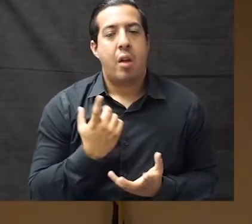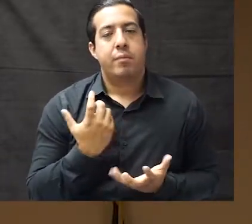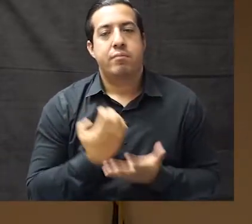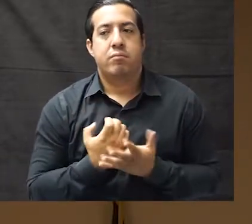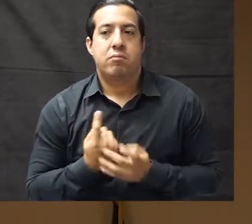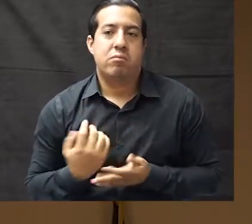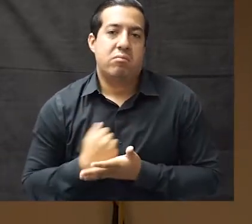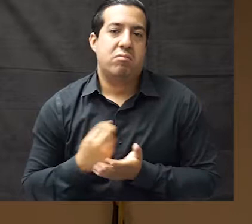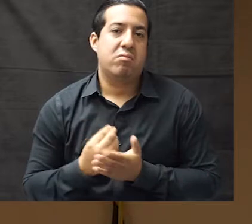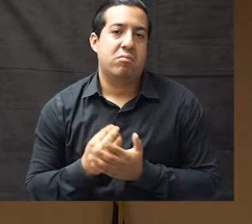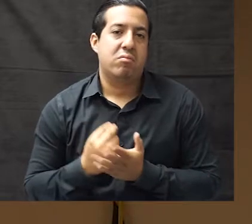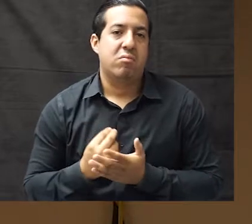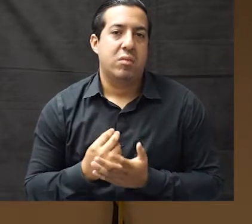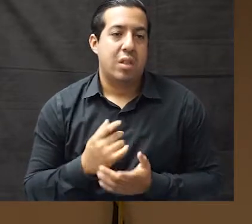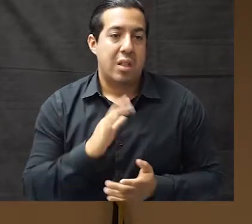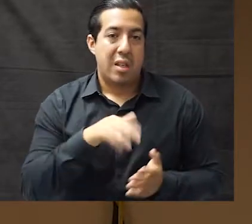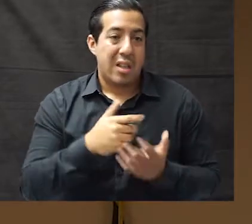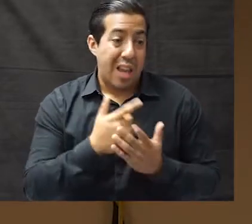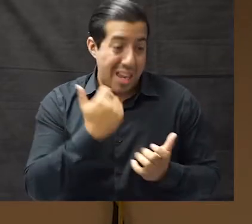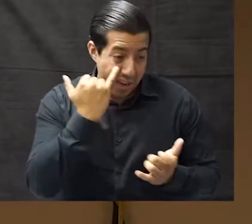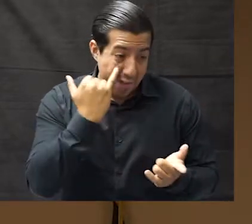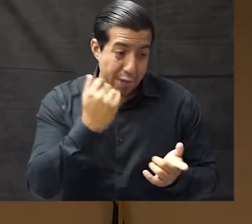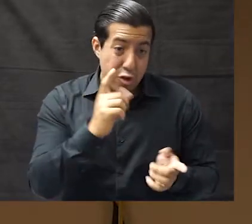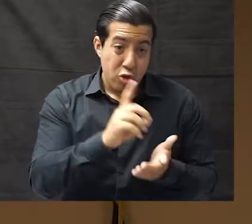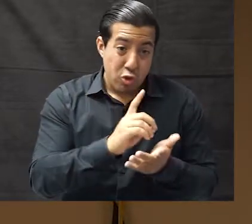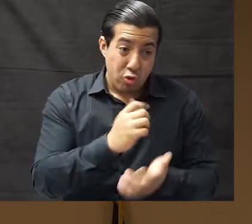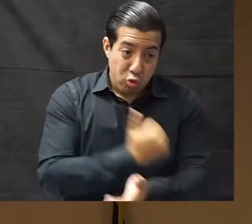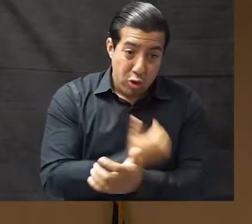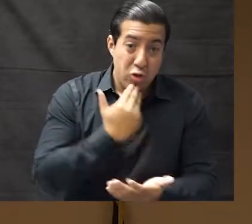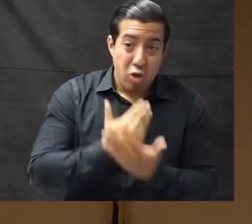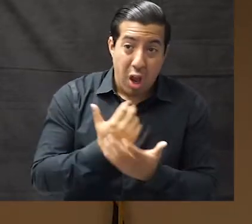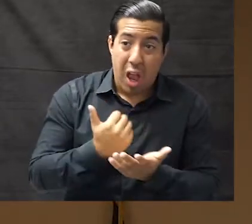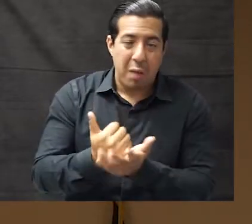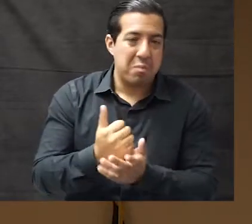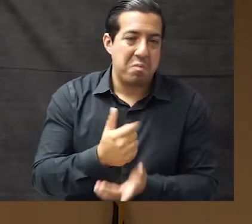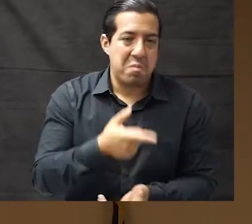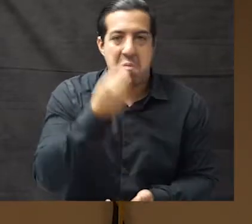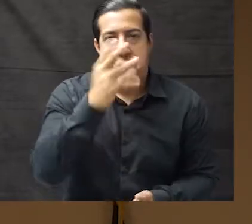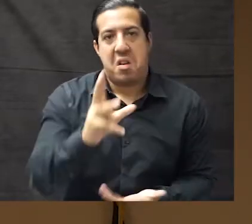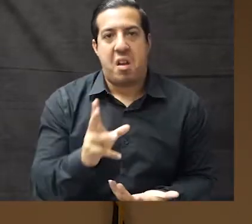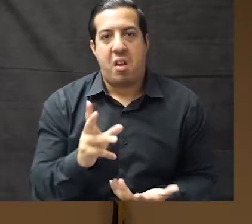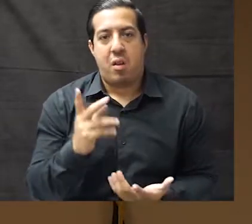Well, the pill itself doesn't have any drug in it, and they don't know.